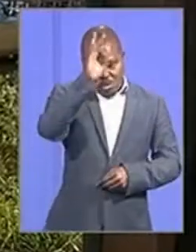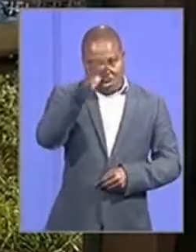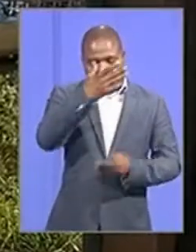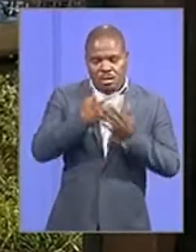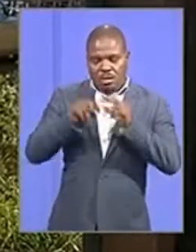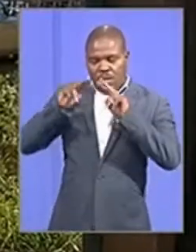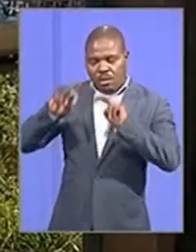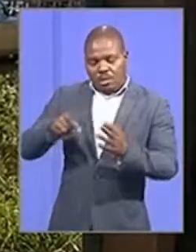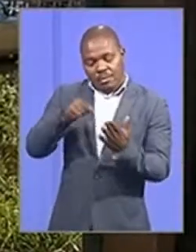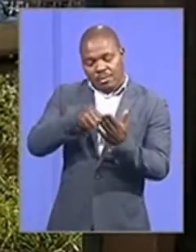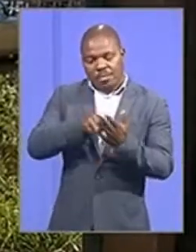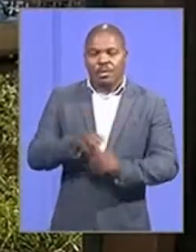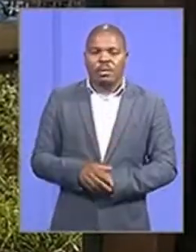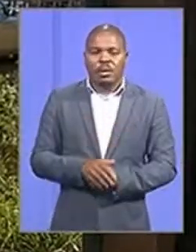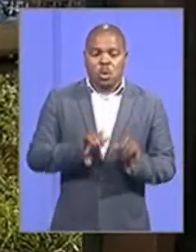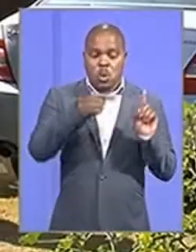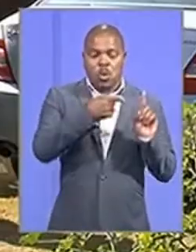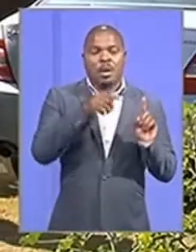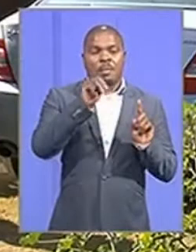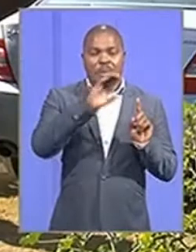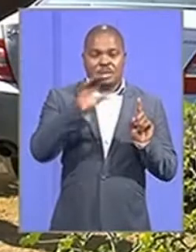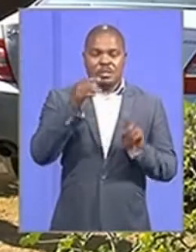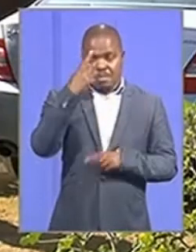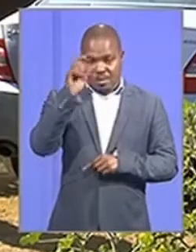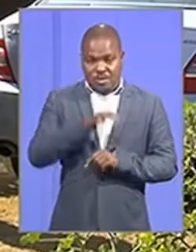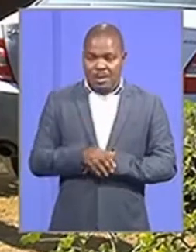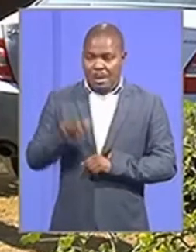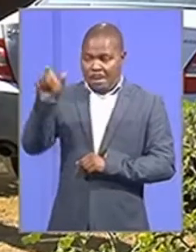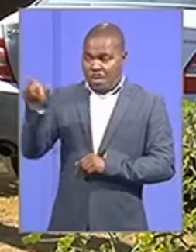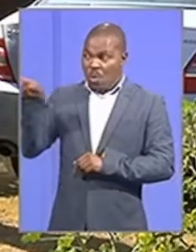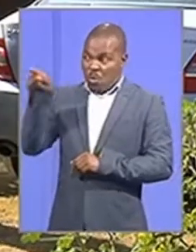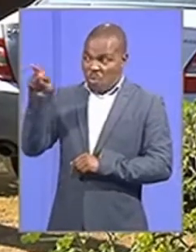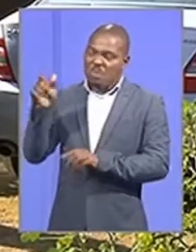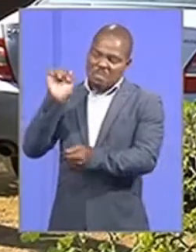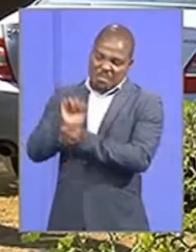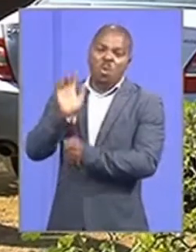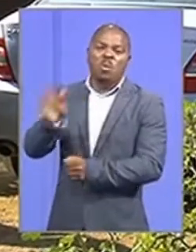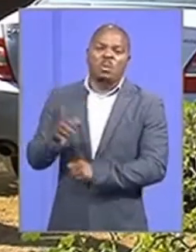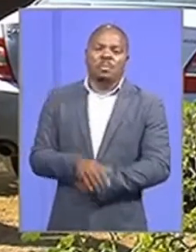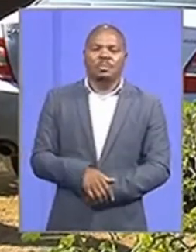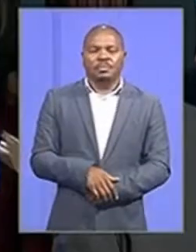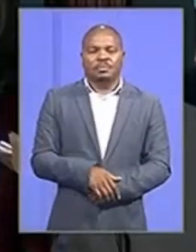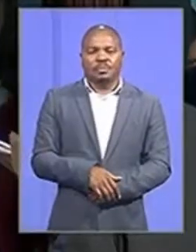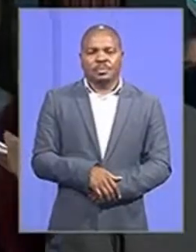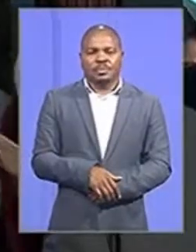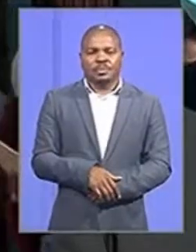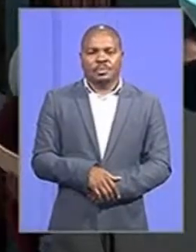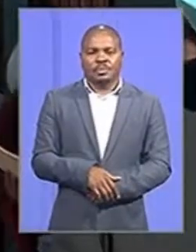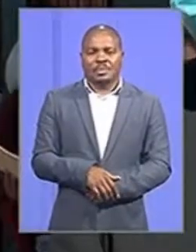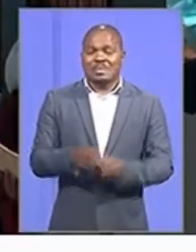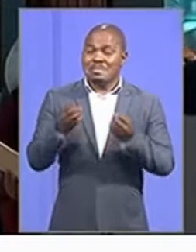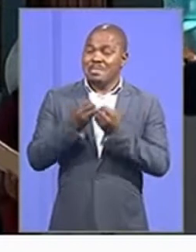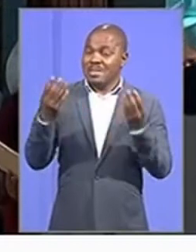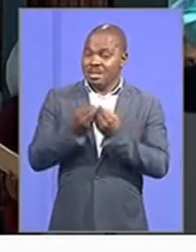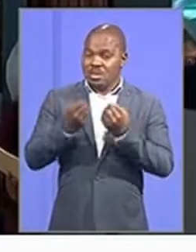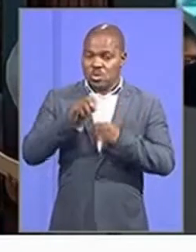dira dipatlisiso. Lesufi o solofela fa badiri ba bosula bo ba tlile go lelelwa ke ditshipi. There is a lot of things that